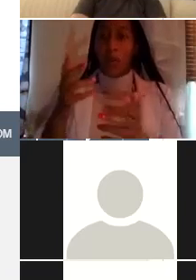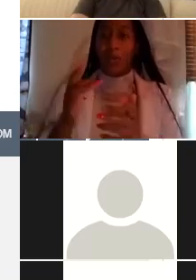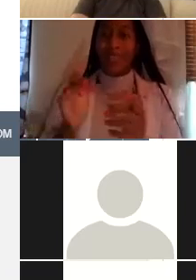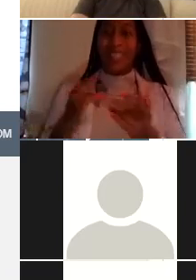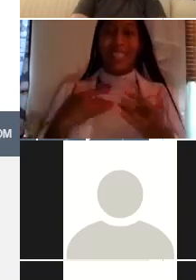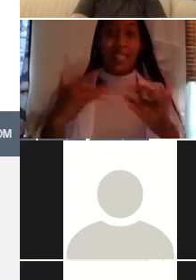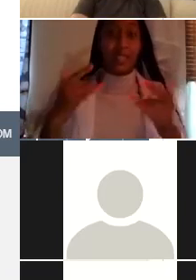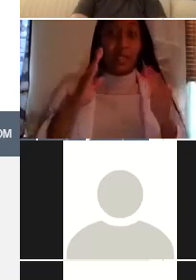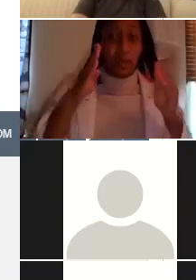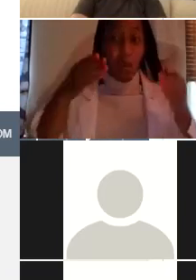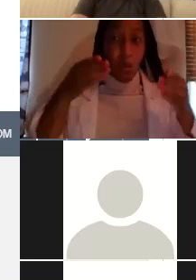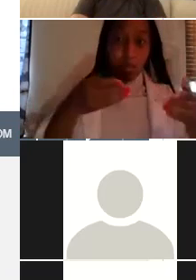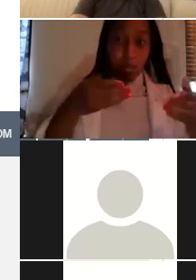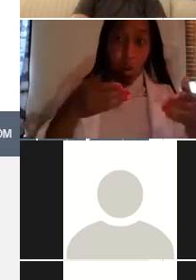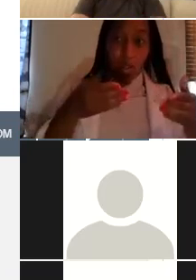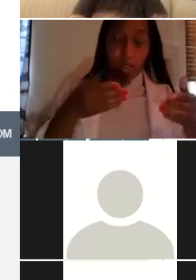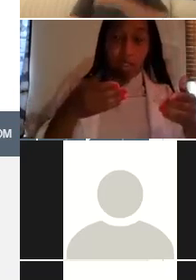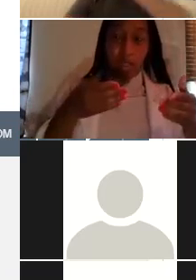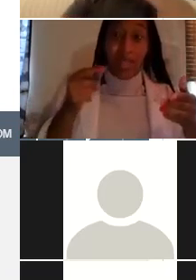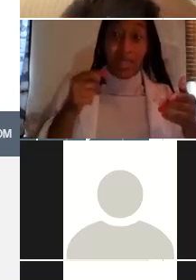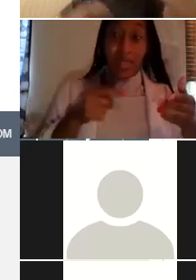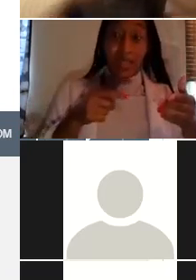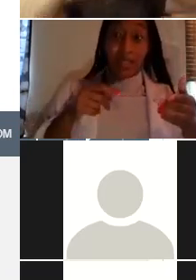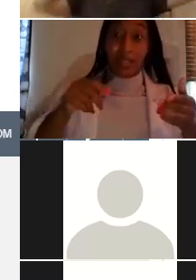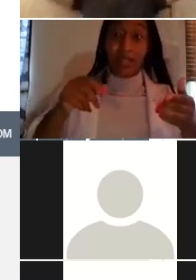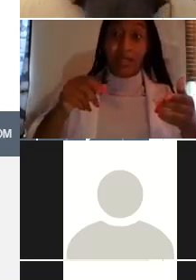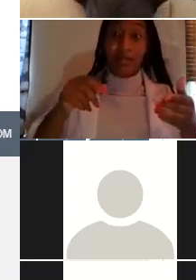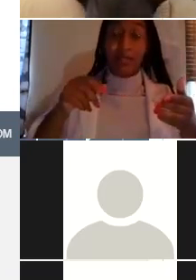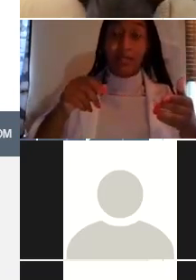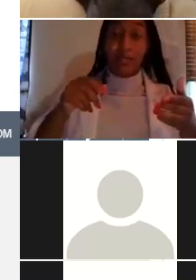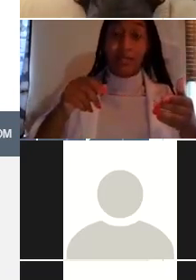this scale is based on